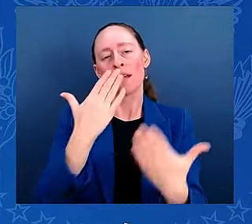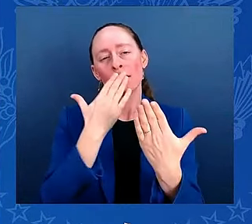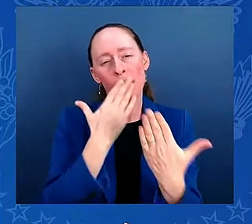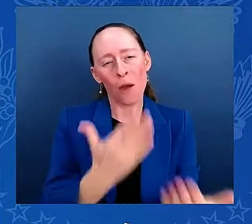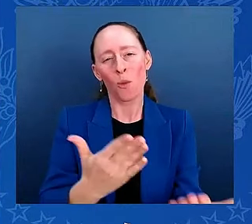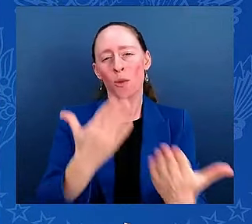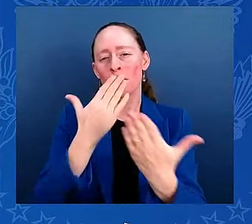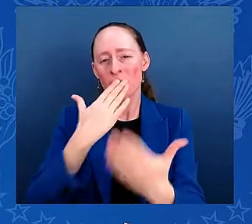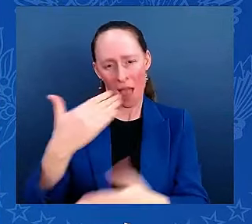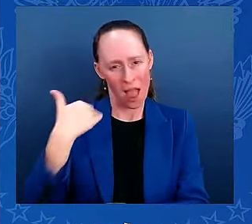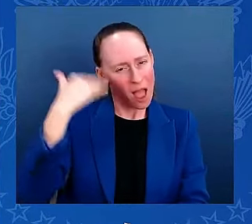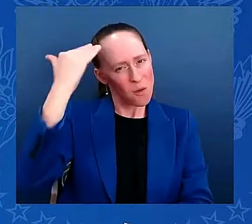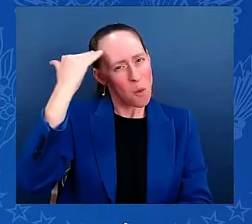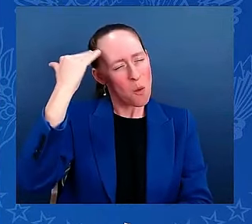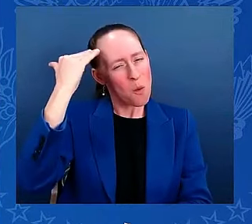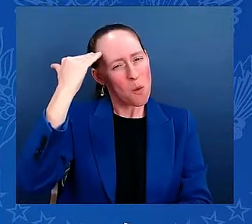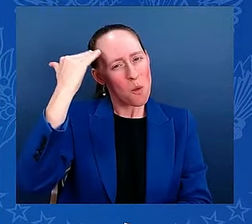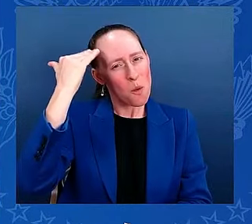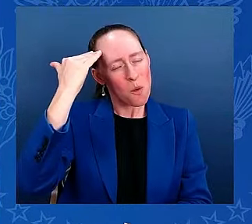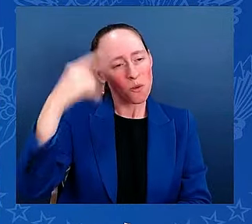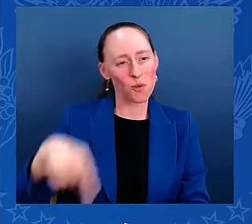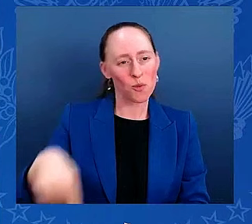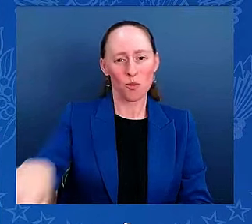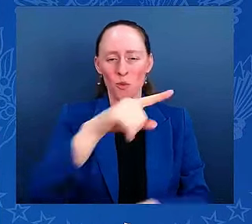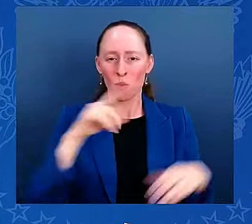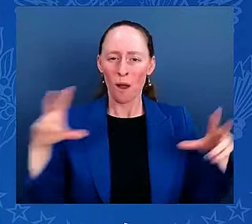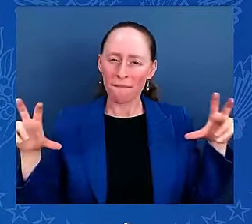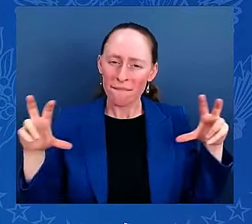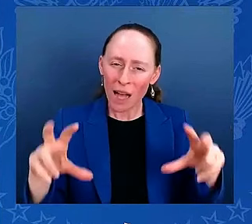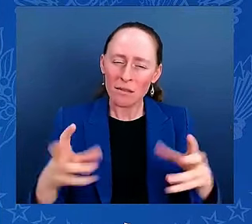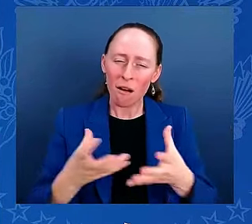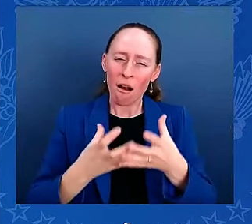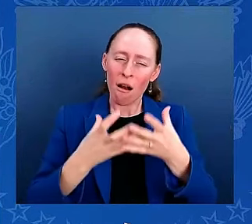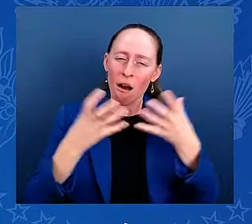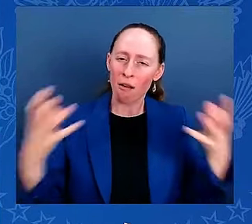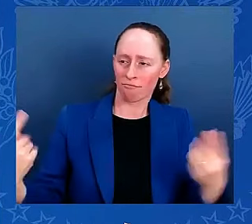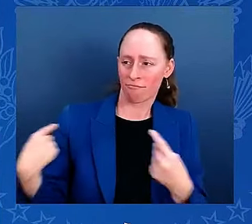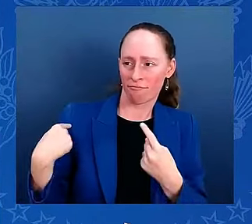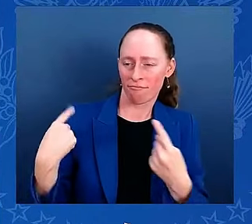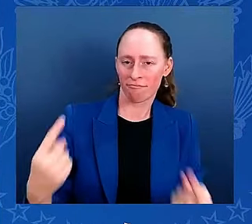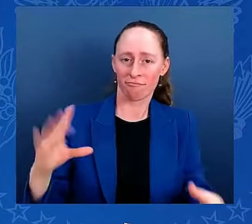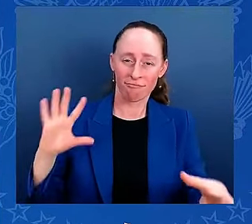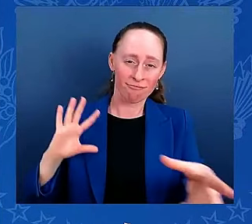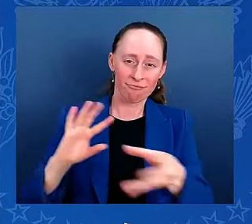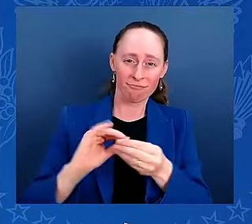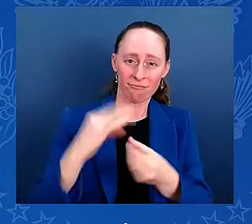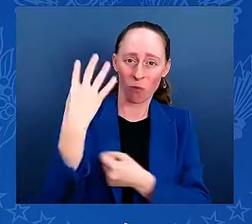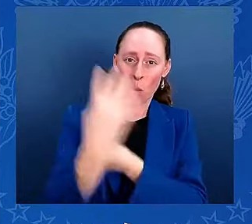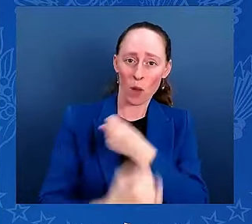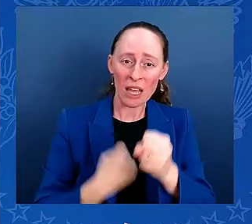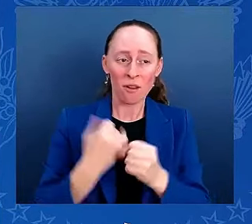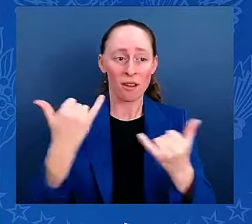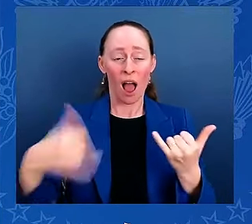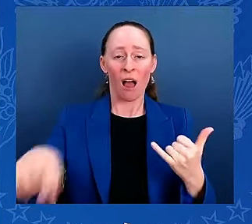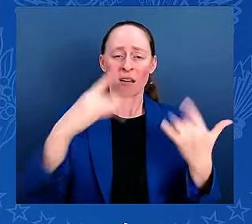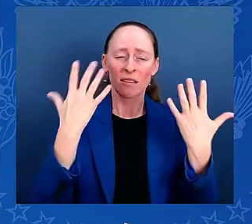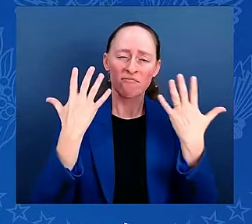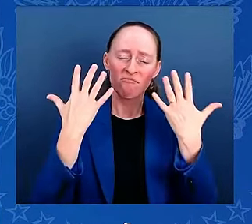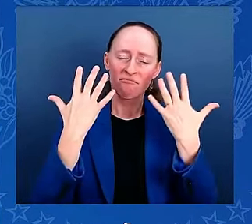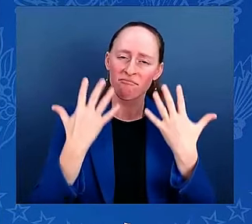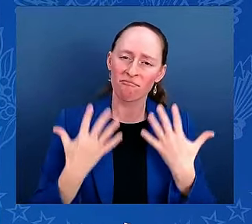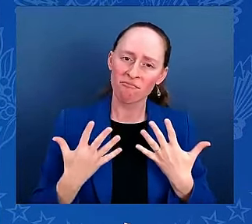time. You're hurting. I hear you and I see you. But don't forget. Don't forget all that we